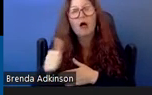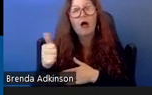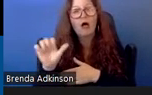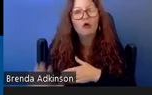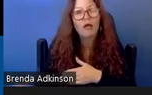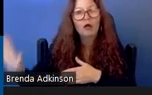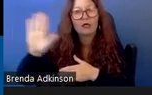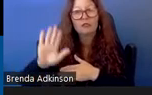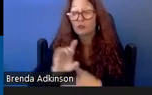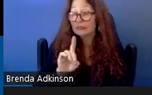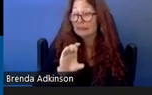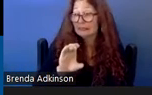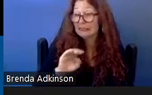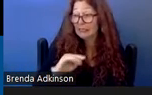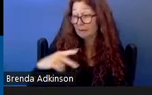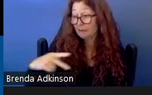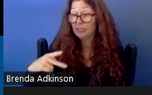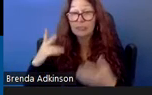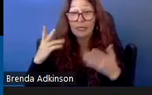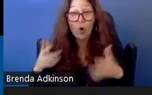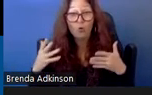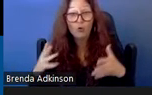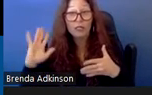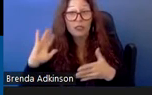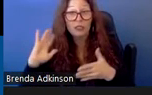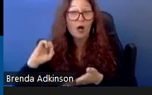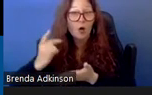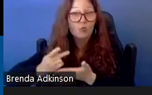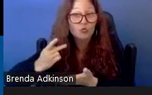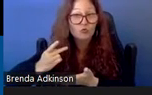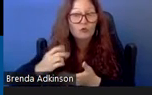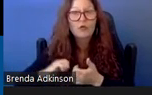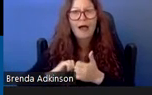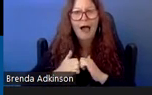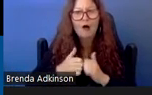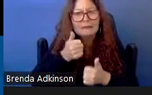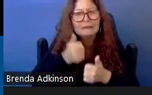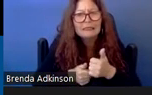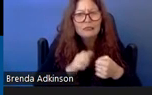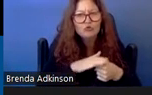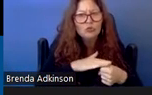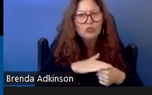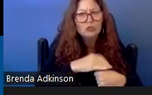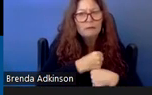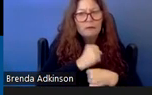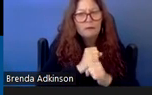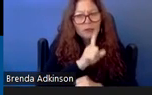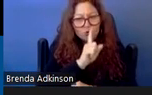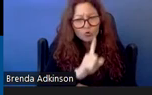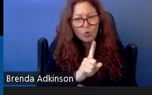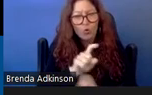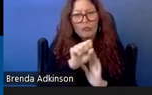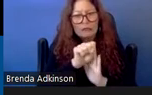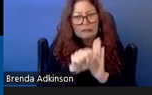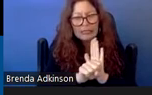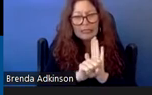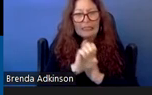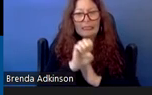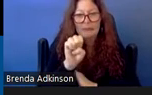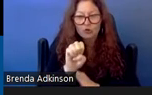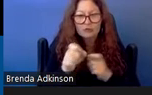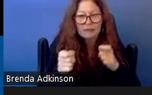DCMPs were approved. How does each FEMA region ensure that the state emergency management